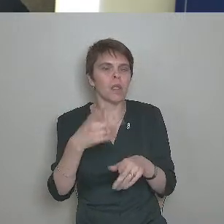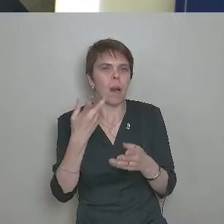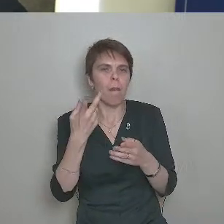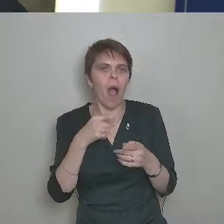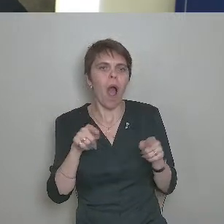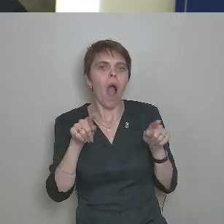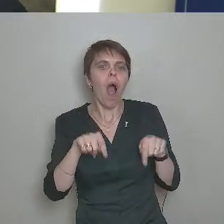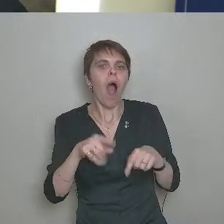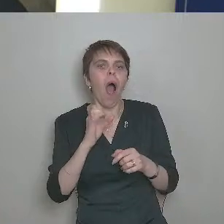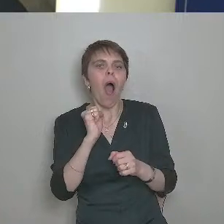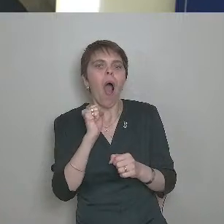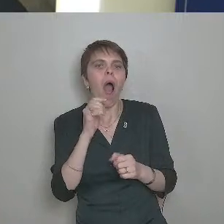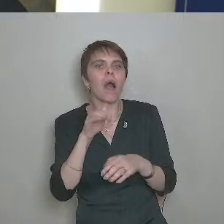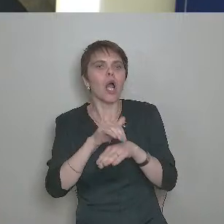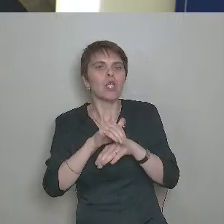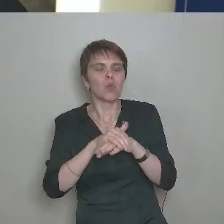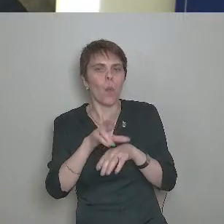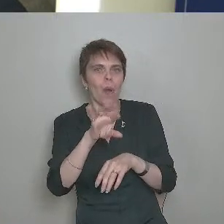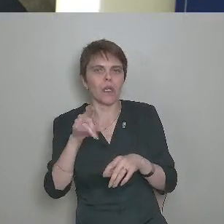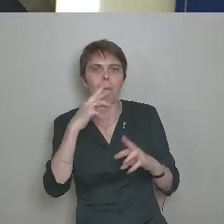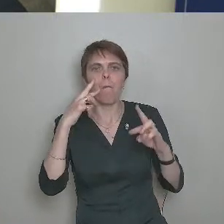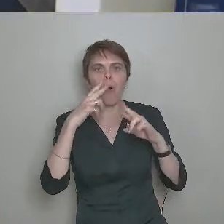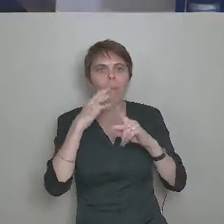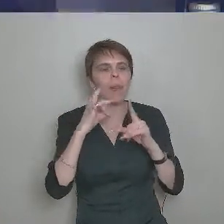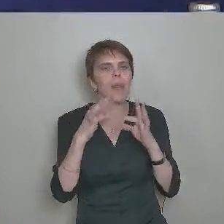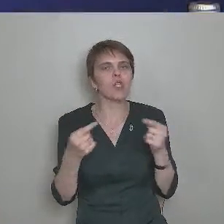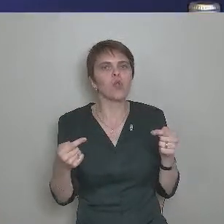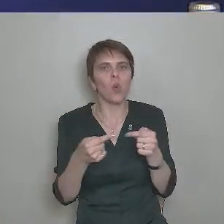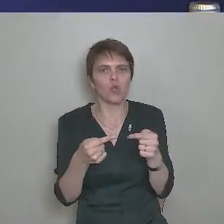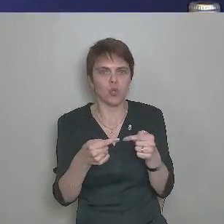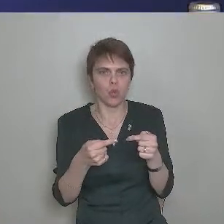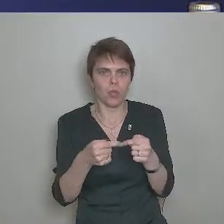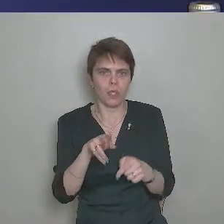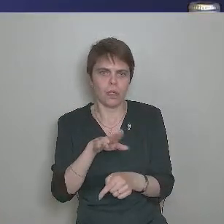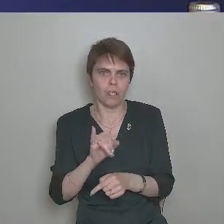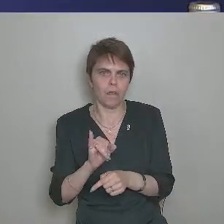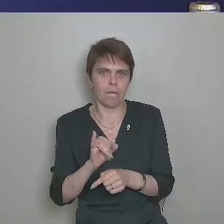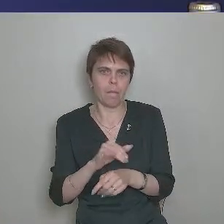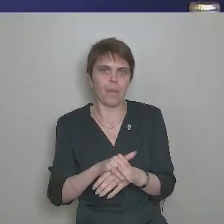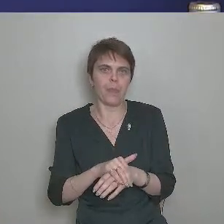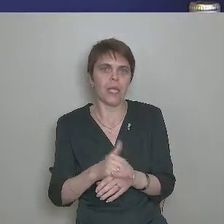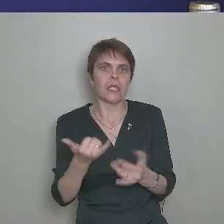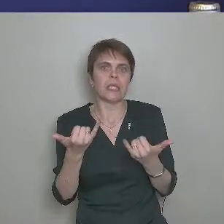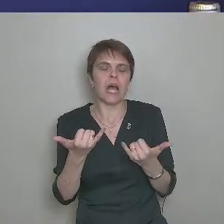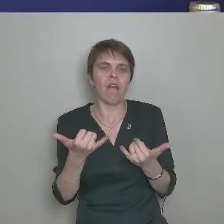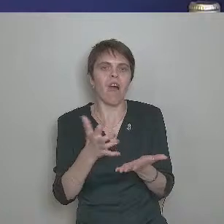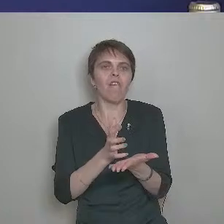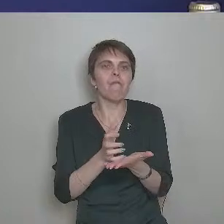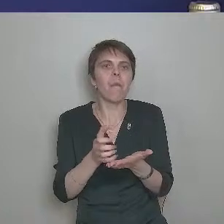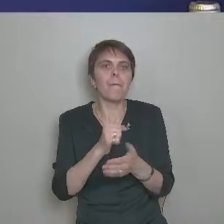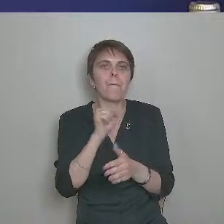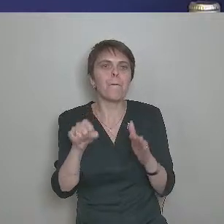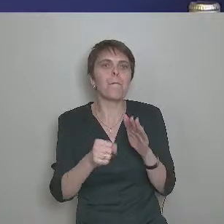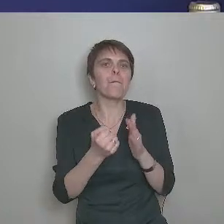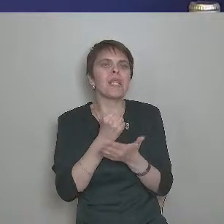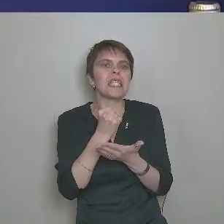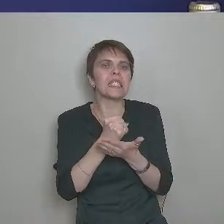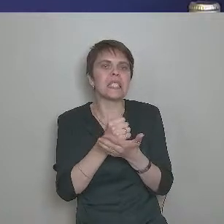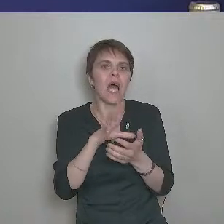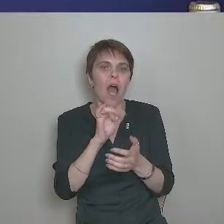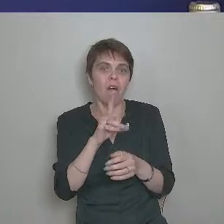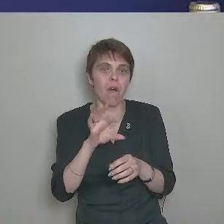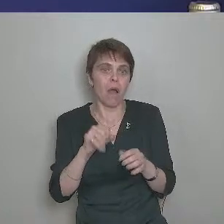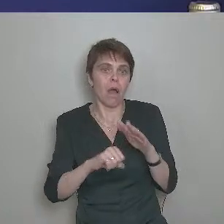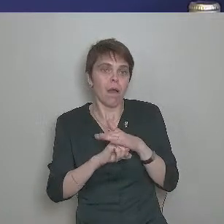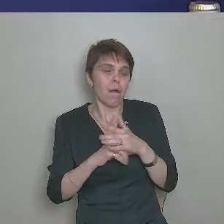face. I think we should say that it's just potential mistakes, inaccuracies,